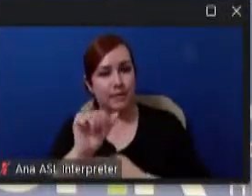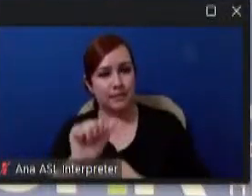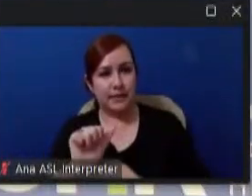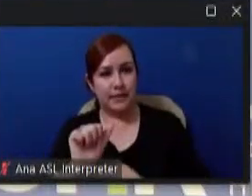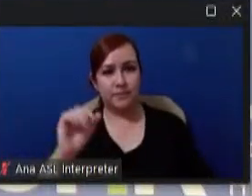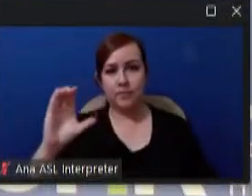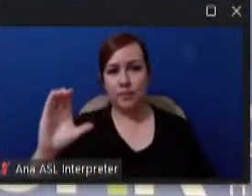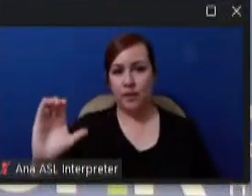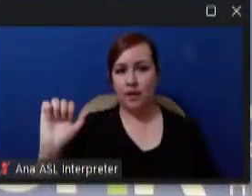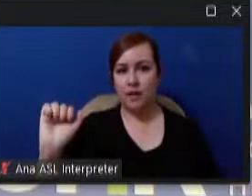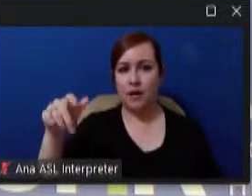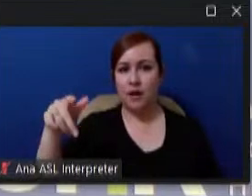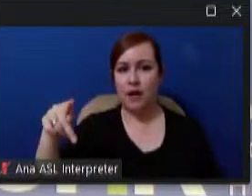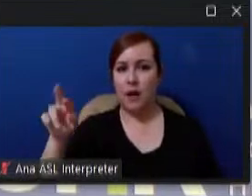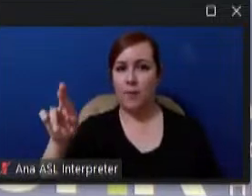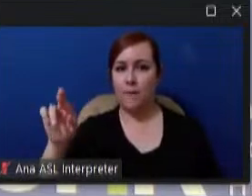CAPRODI.